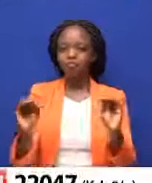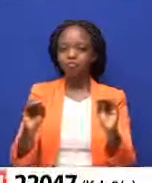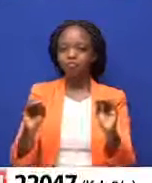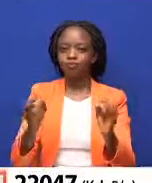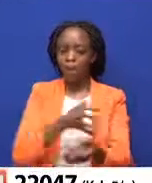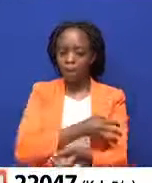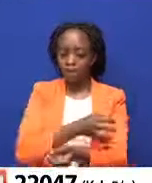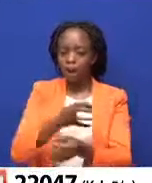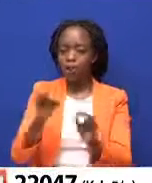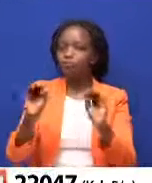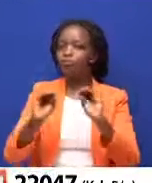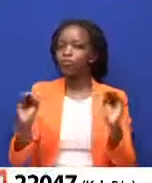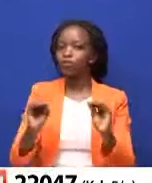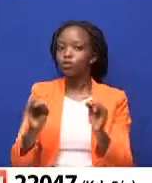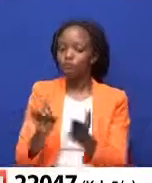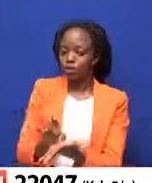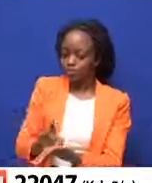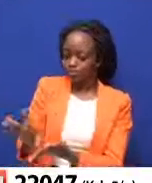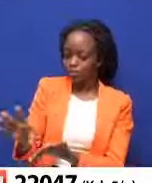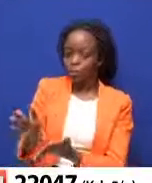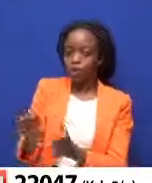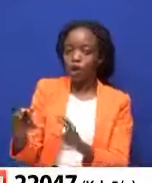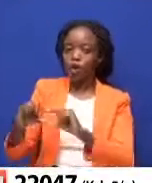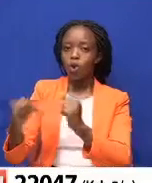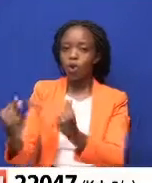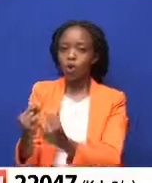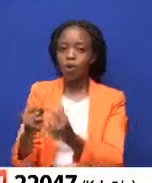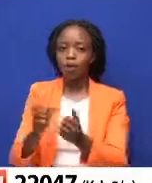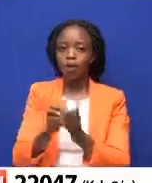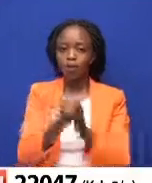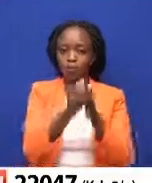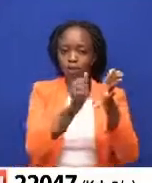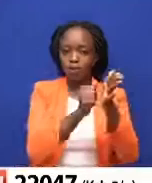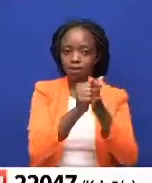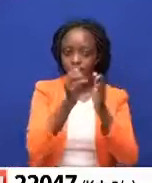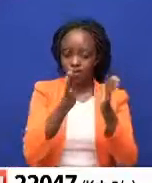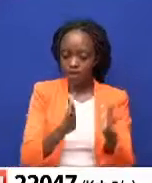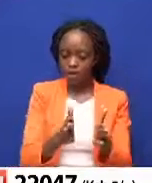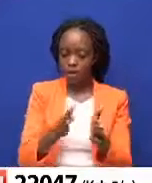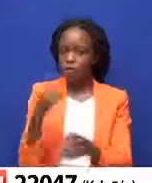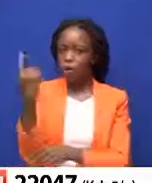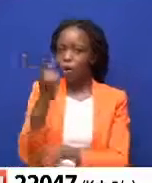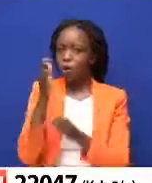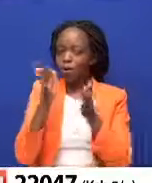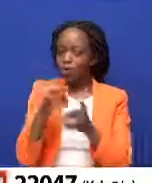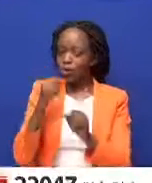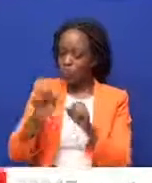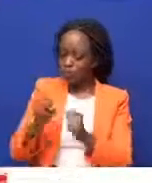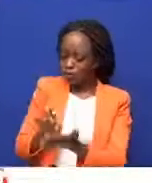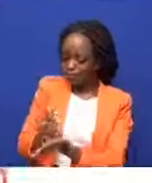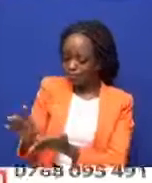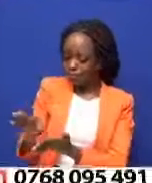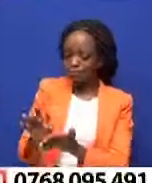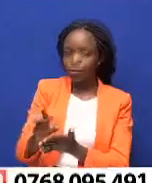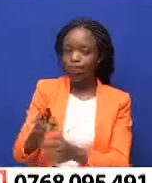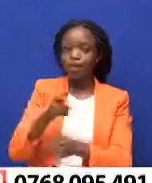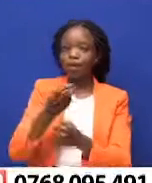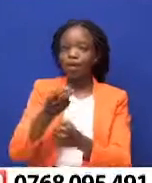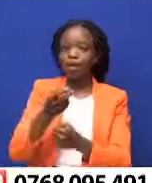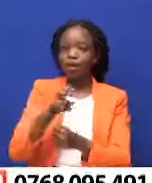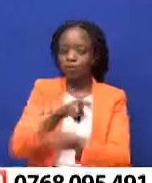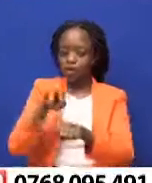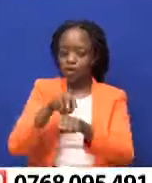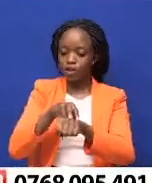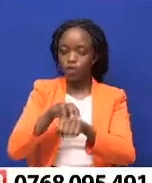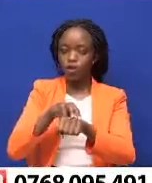has no powers to remove the party leader. The party leader removal can only be done by the NDC, the National Delegates